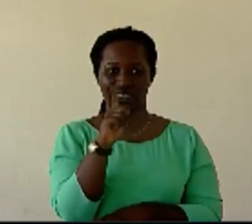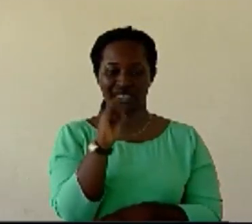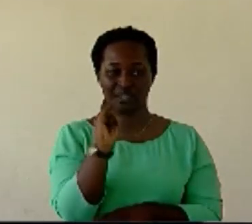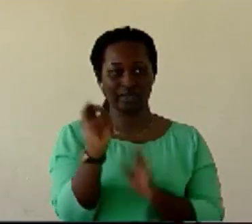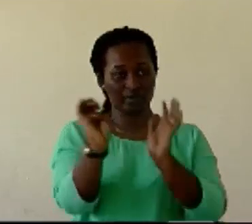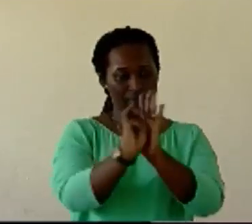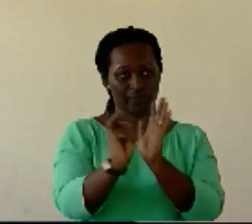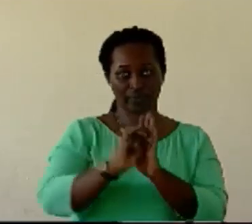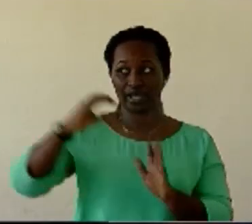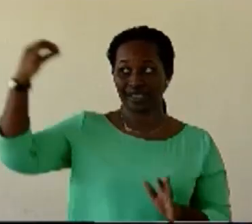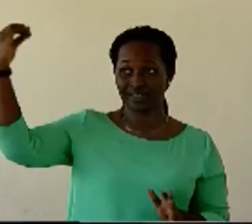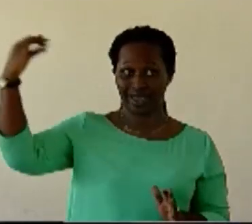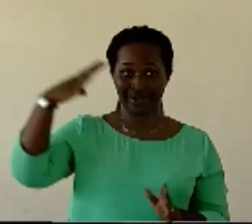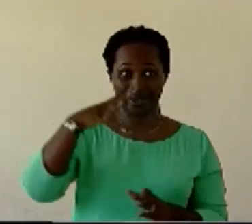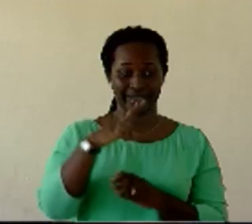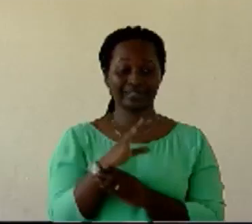sunlight.